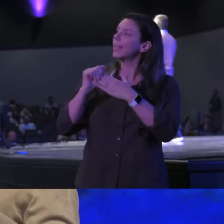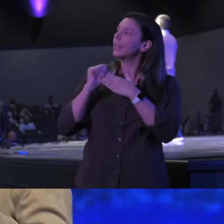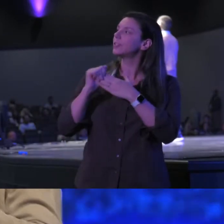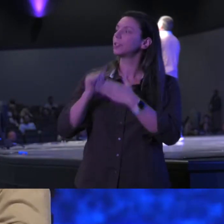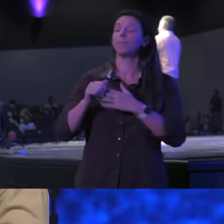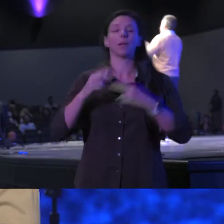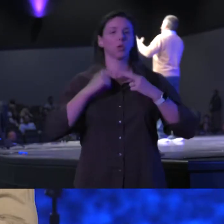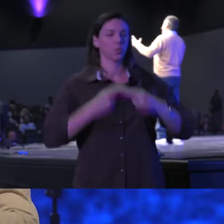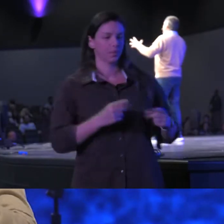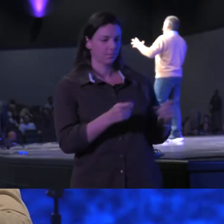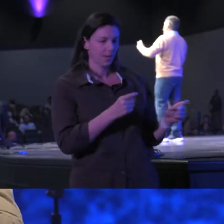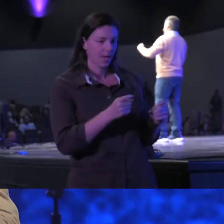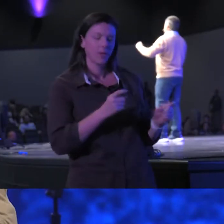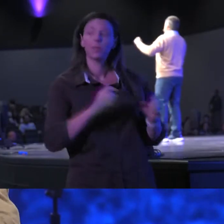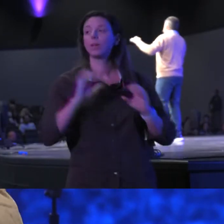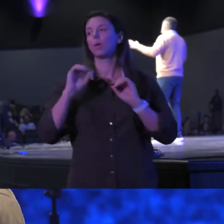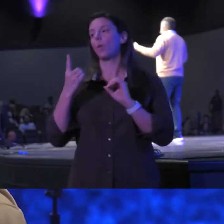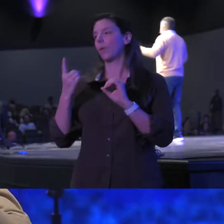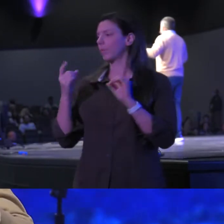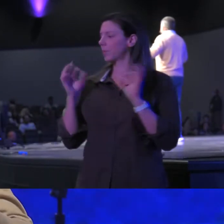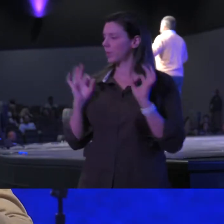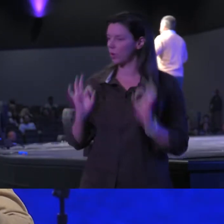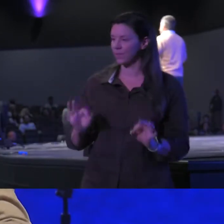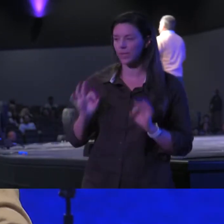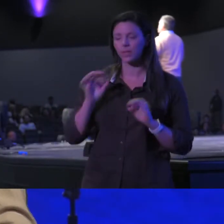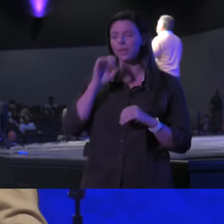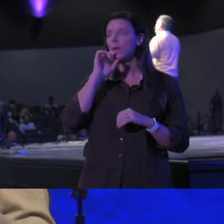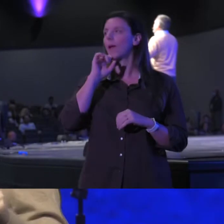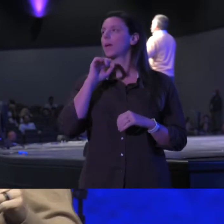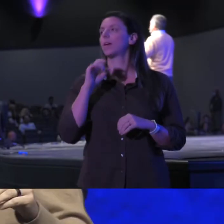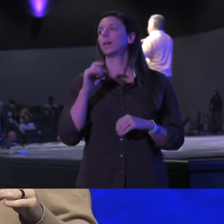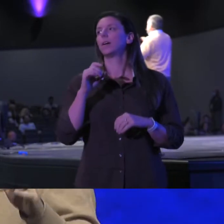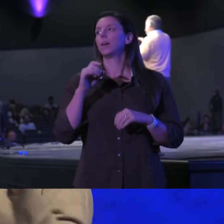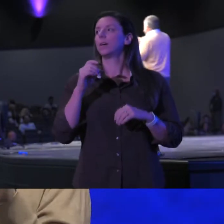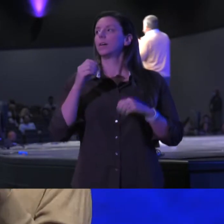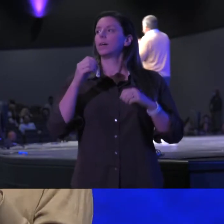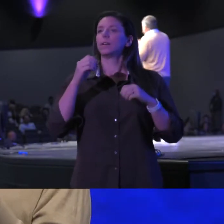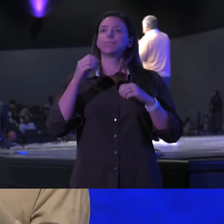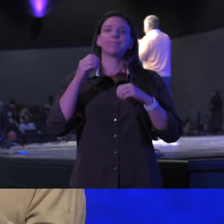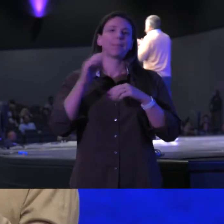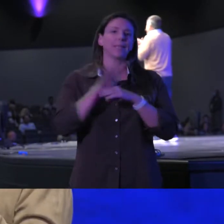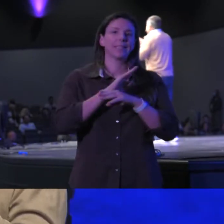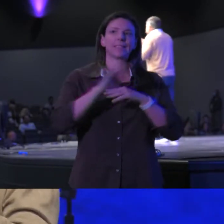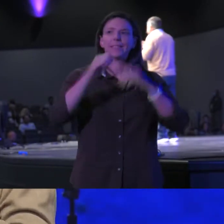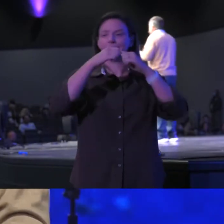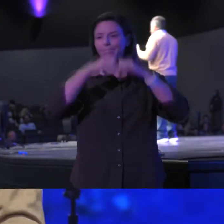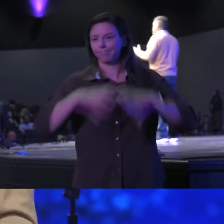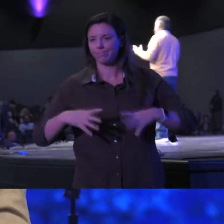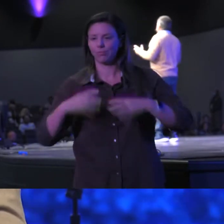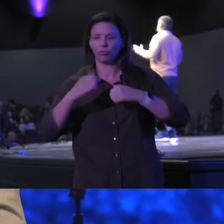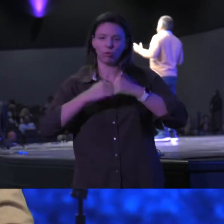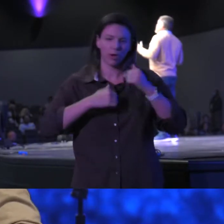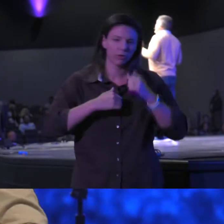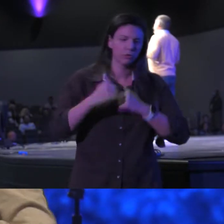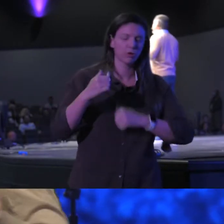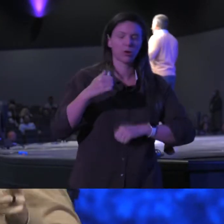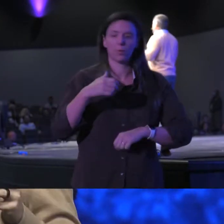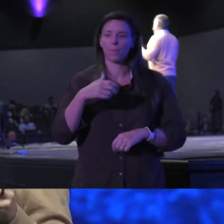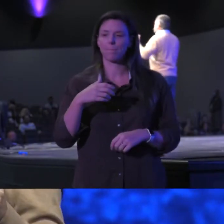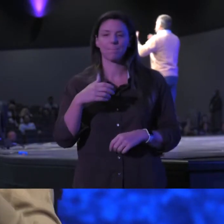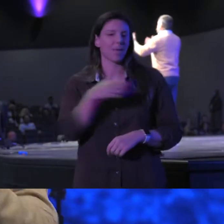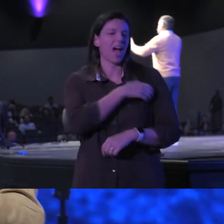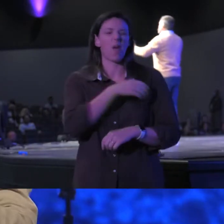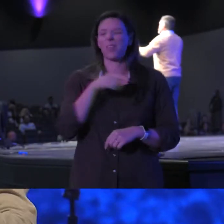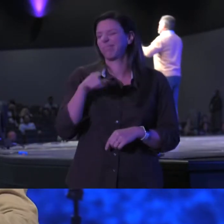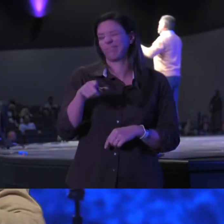and there is no power in structure. There's no power in ritual by itself. There's no